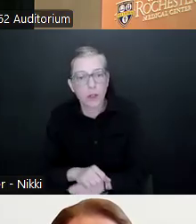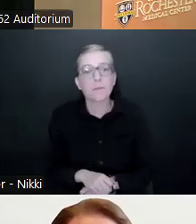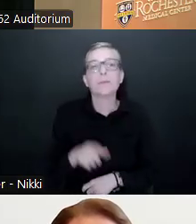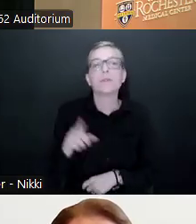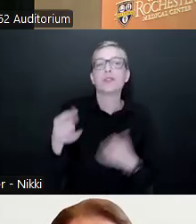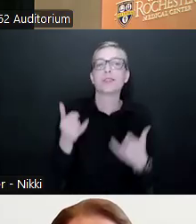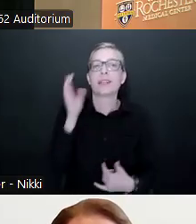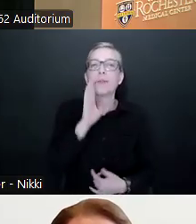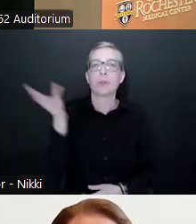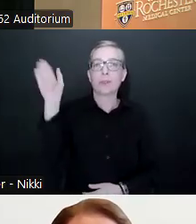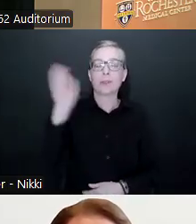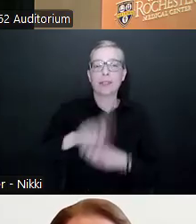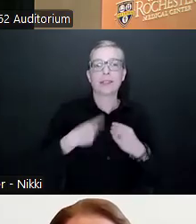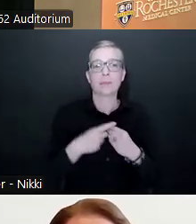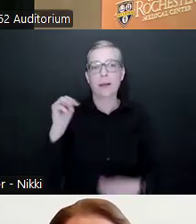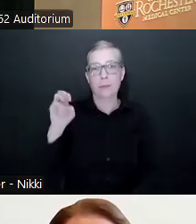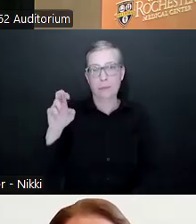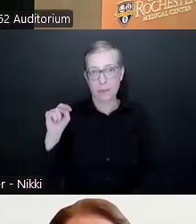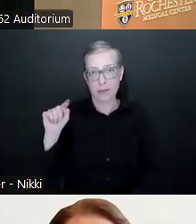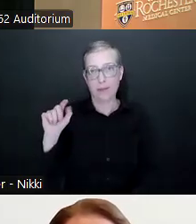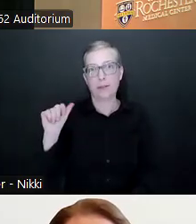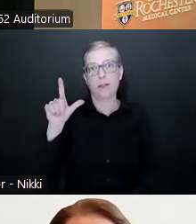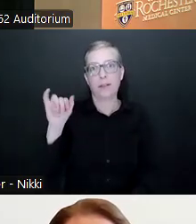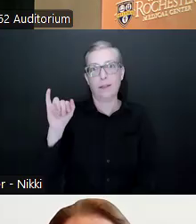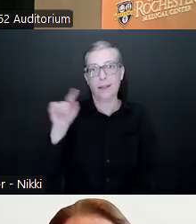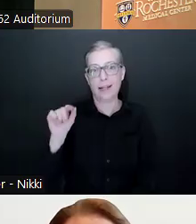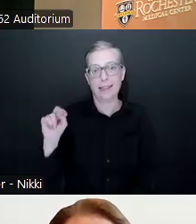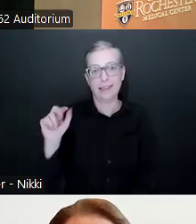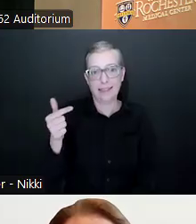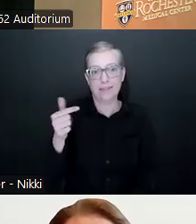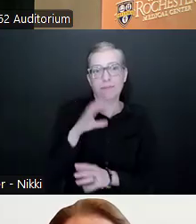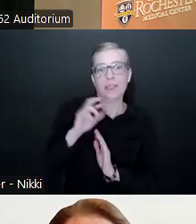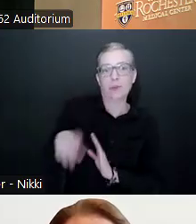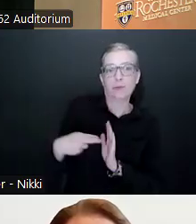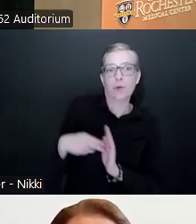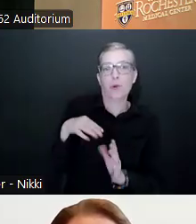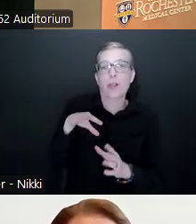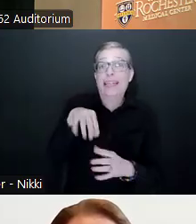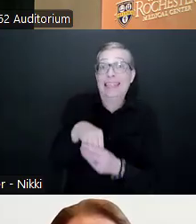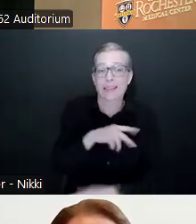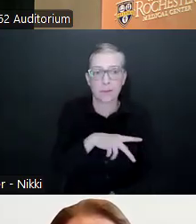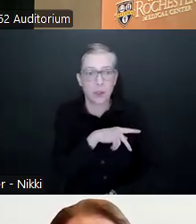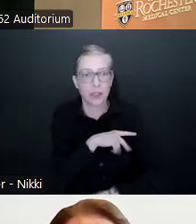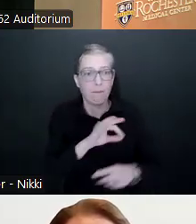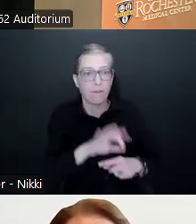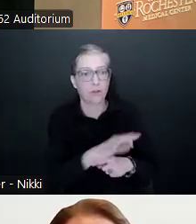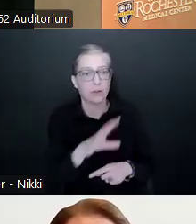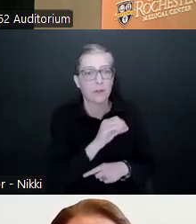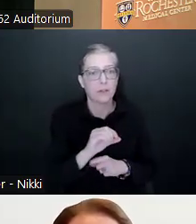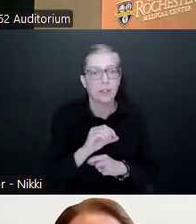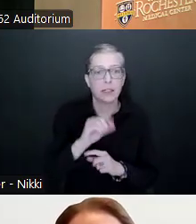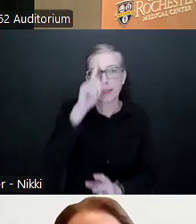and psychopathology. Given my experience working with her, I have no doubt that her insights will challenge us